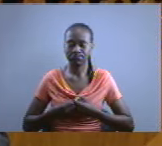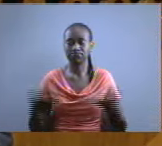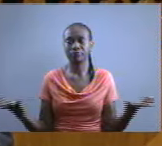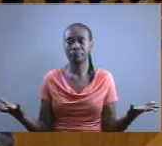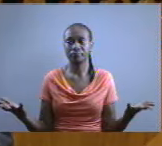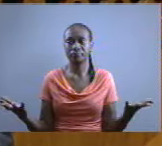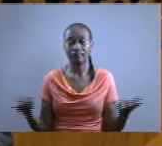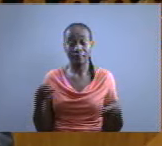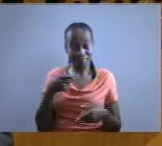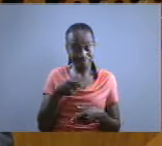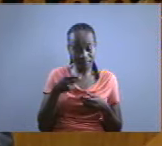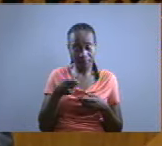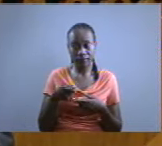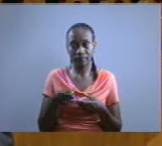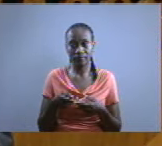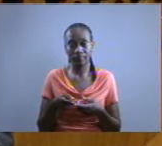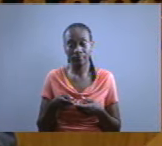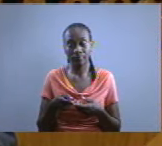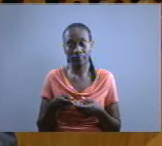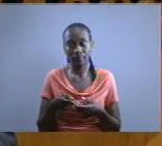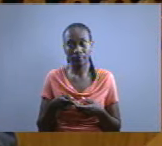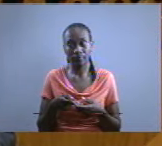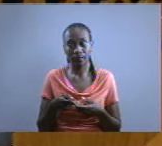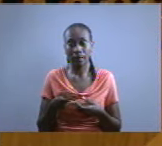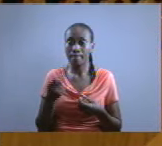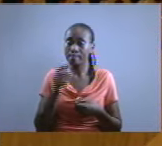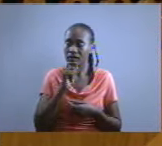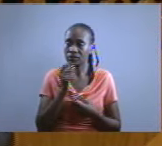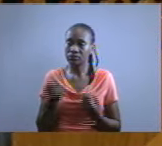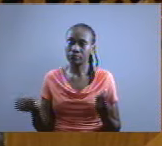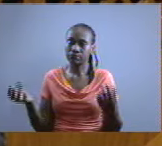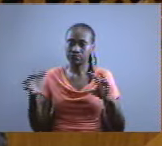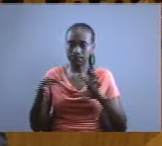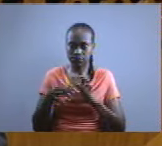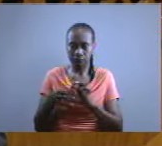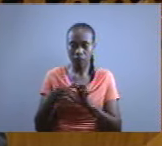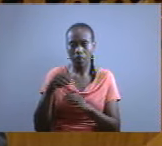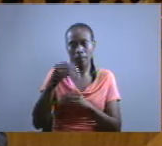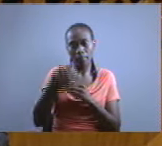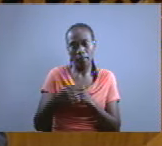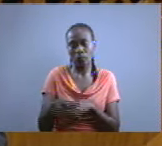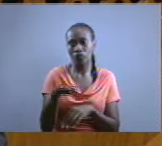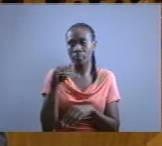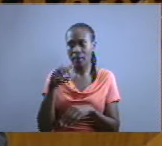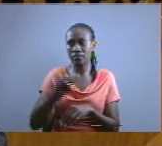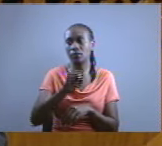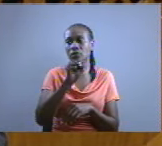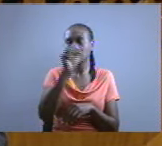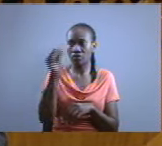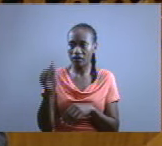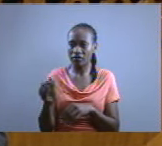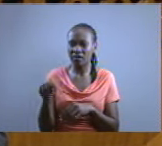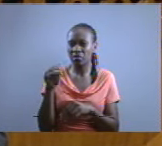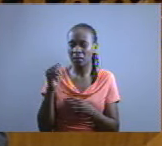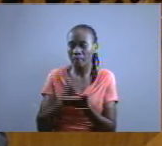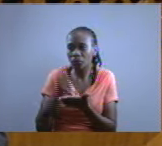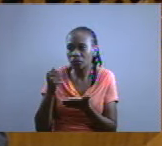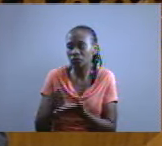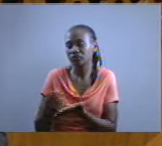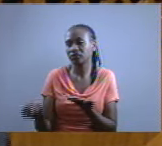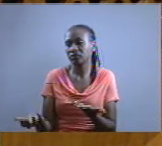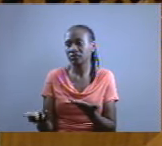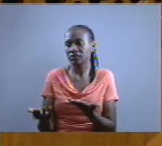which provides or provided for the incorporation of the Postbank division of the South African Post Office as